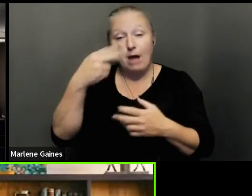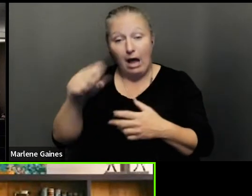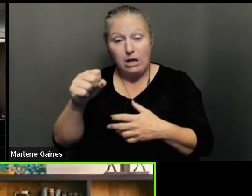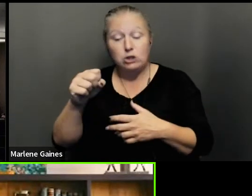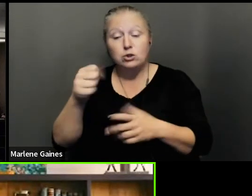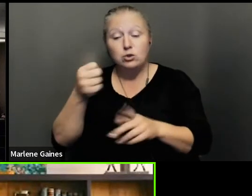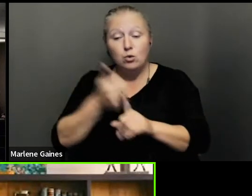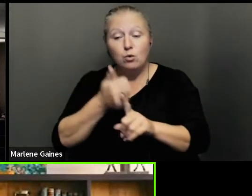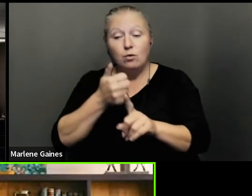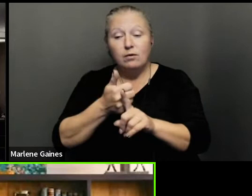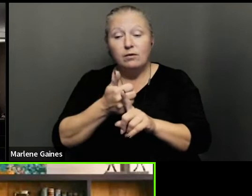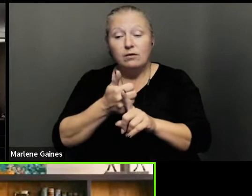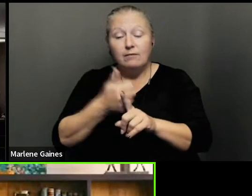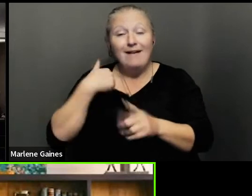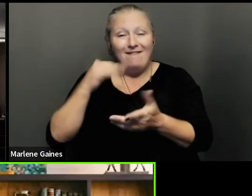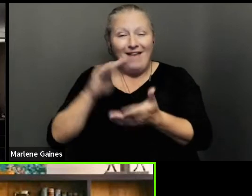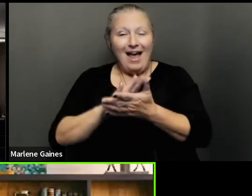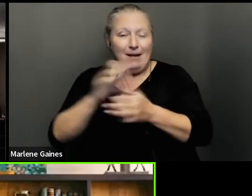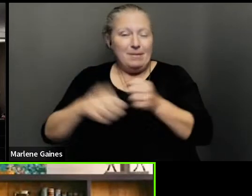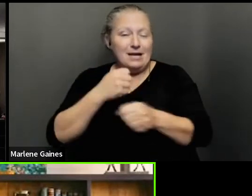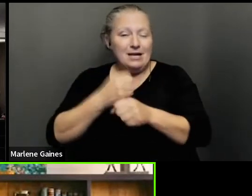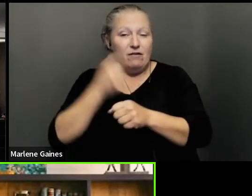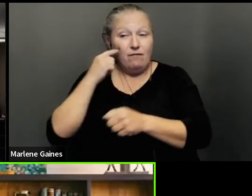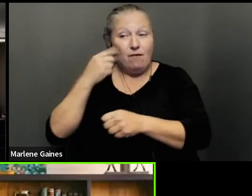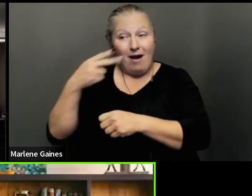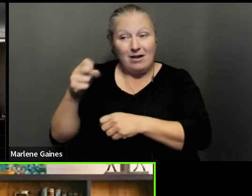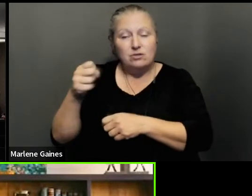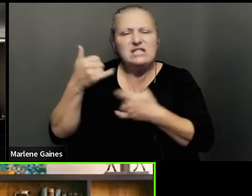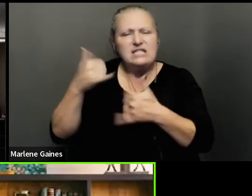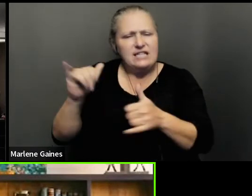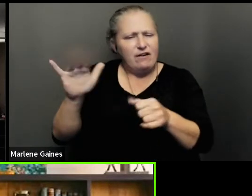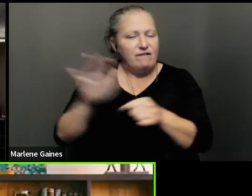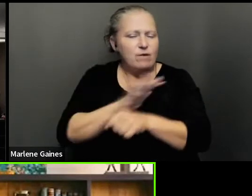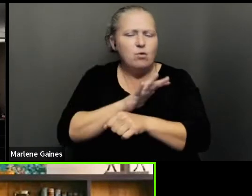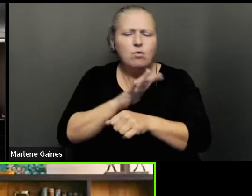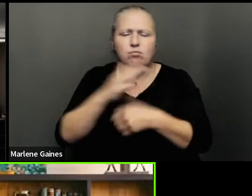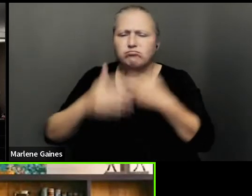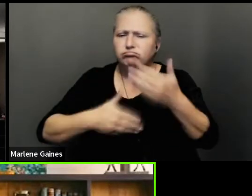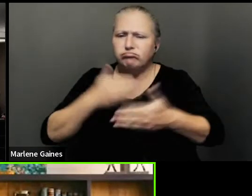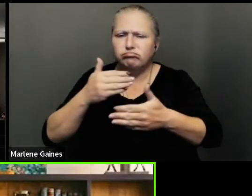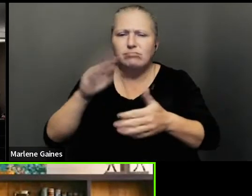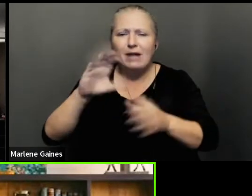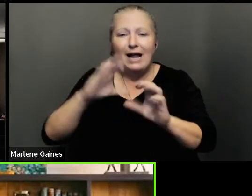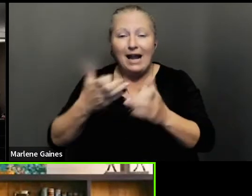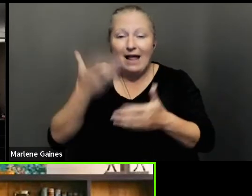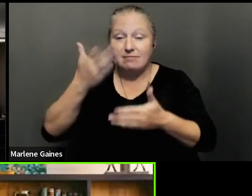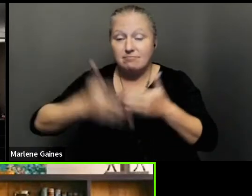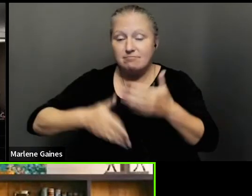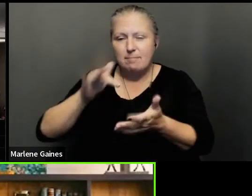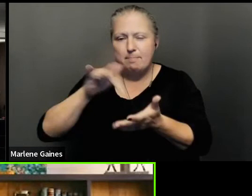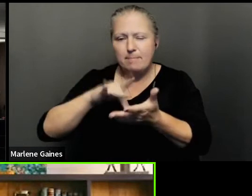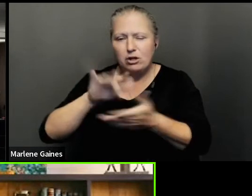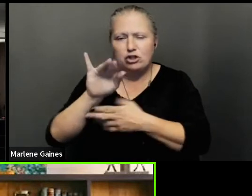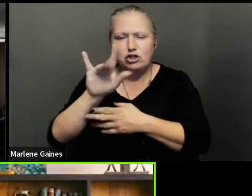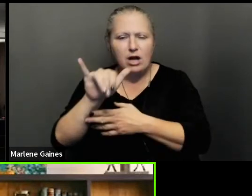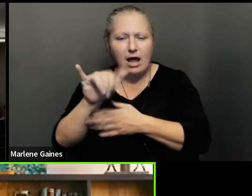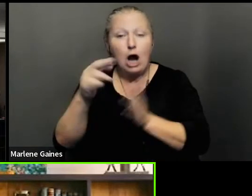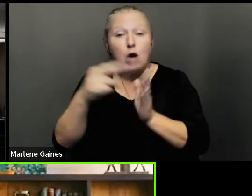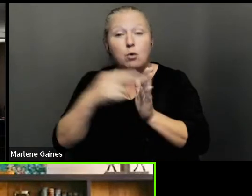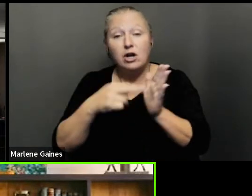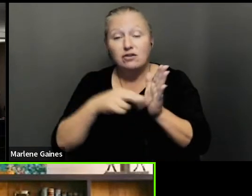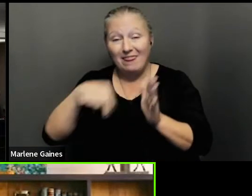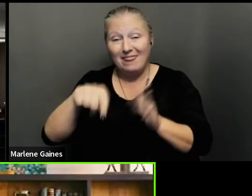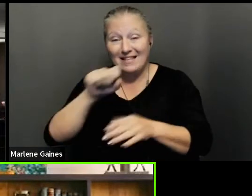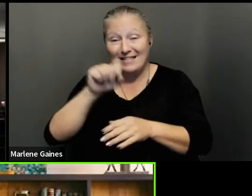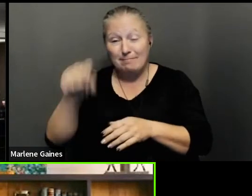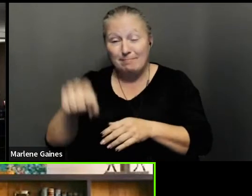has the academic year has ended for the high school, we're still in full swing. Our classes conclude in mid-July. Registration for this